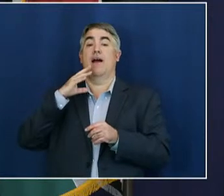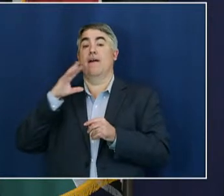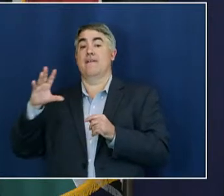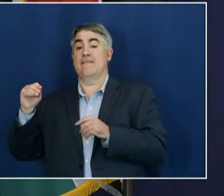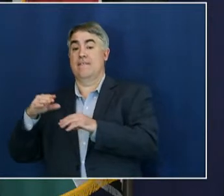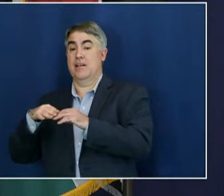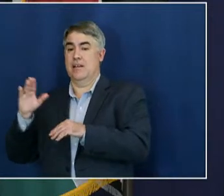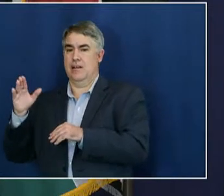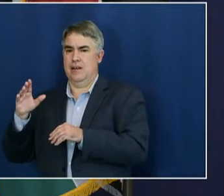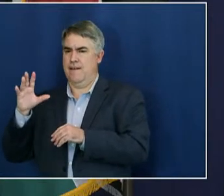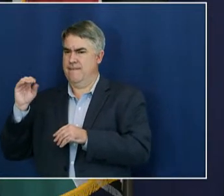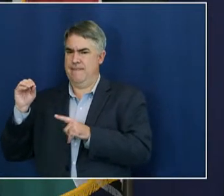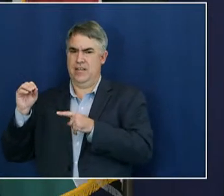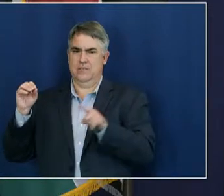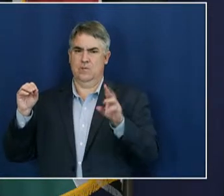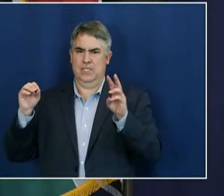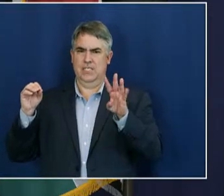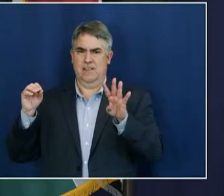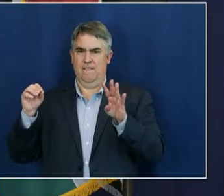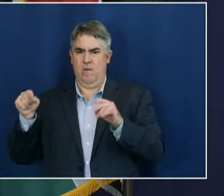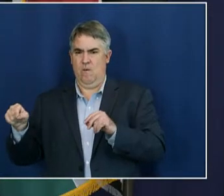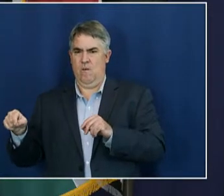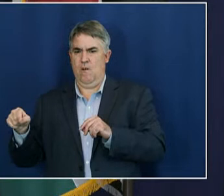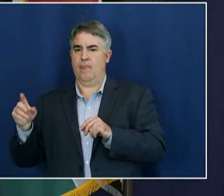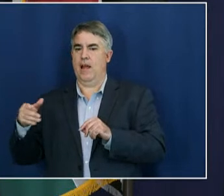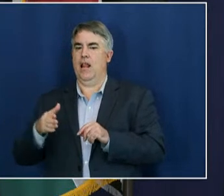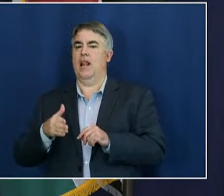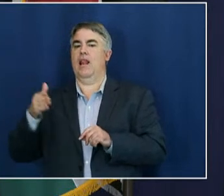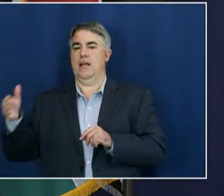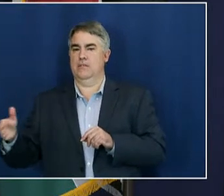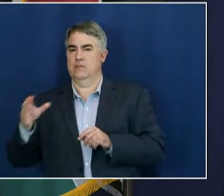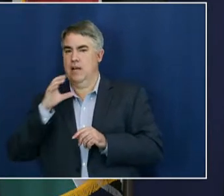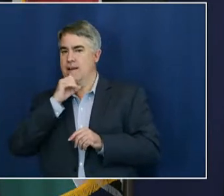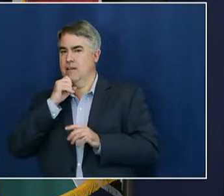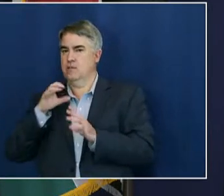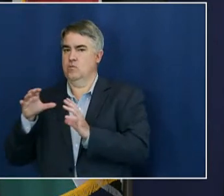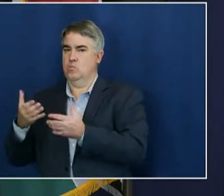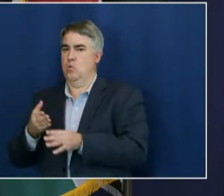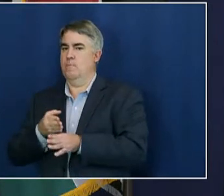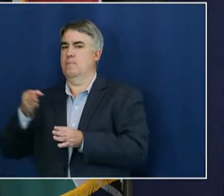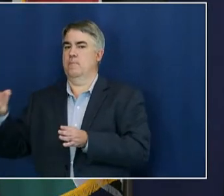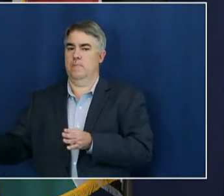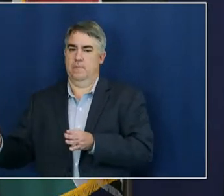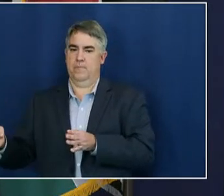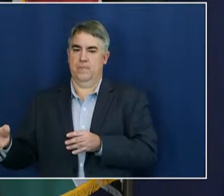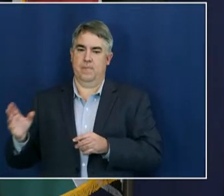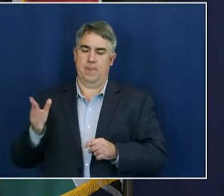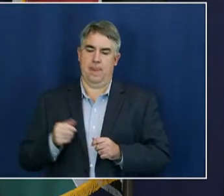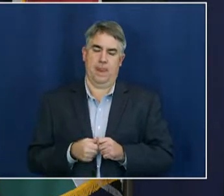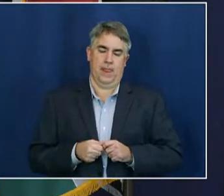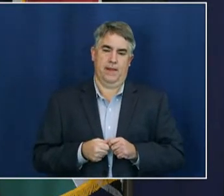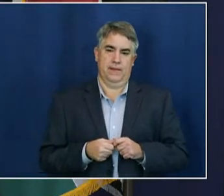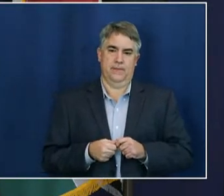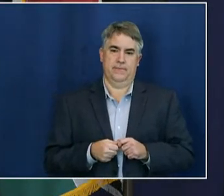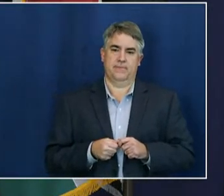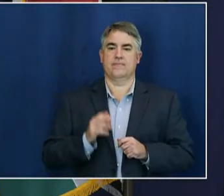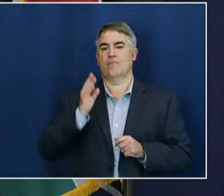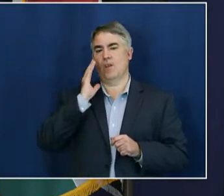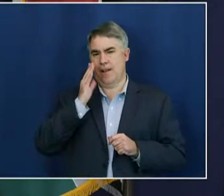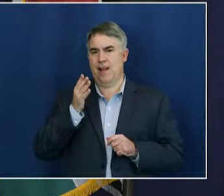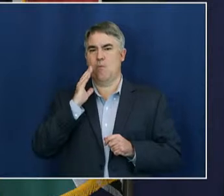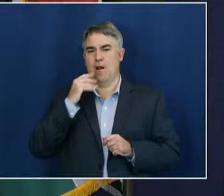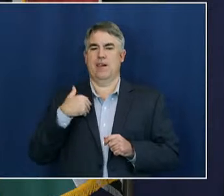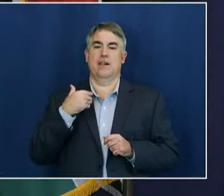to 64 years of age will be the next age category, followed by individuals that are 16 years